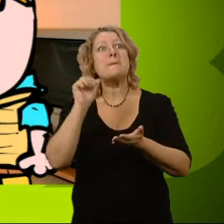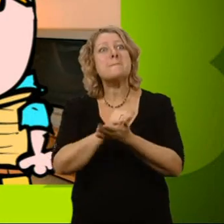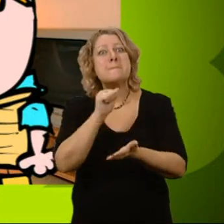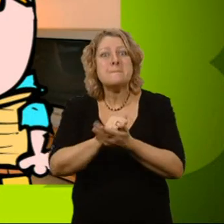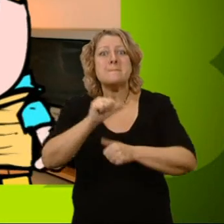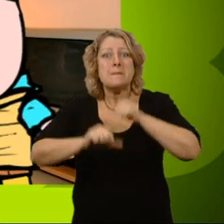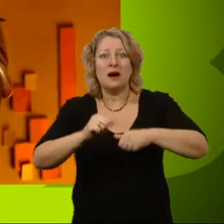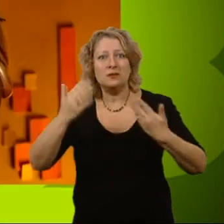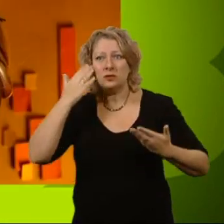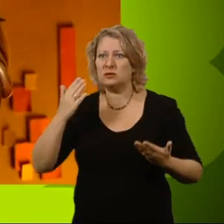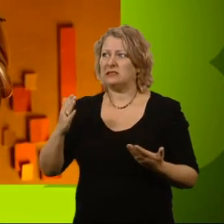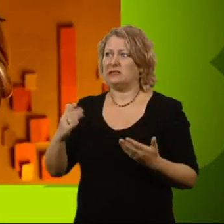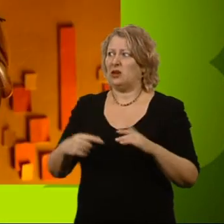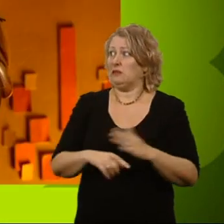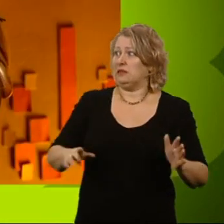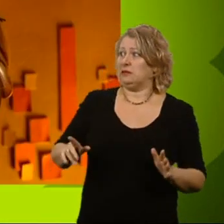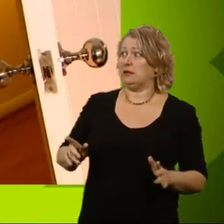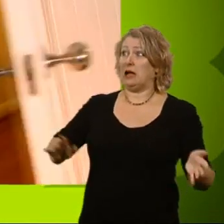isn't. I think we should leave. Date!